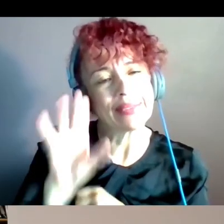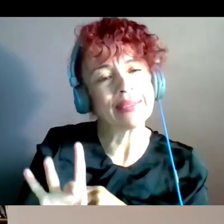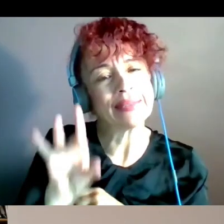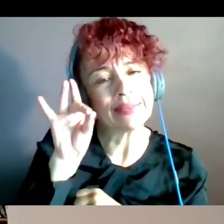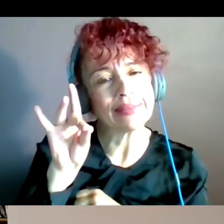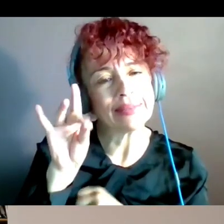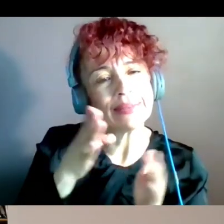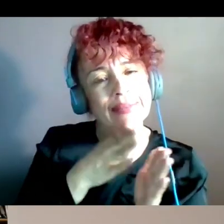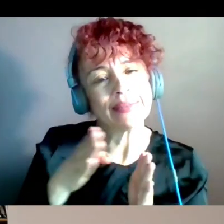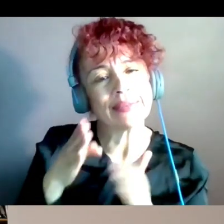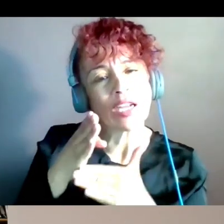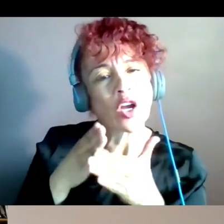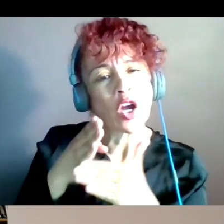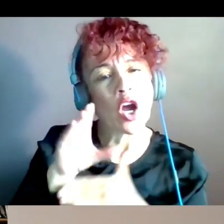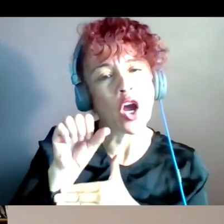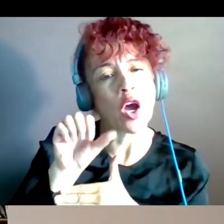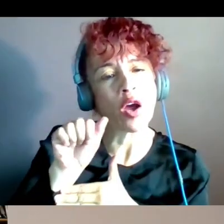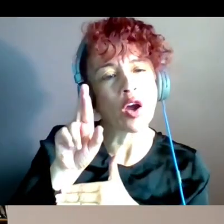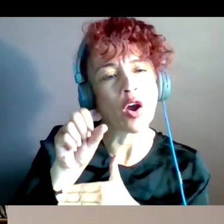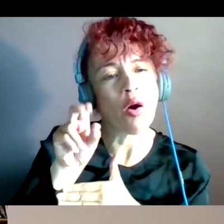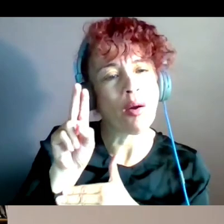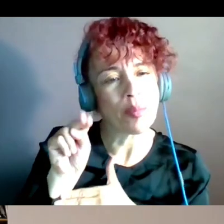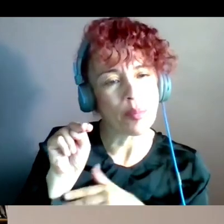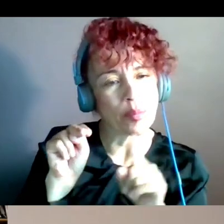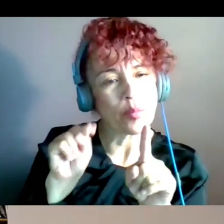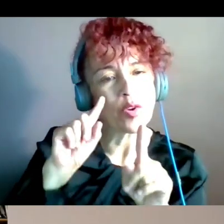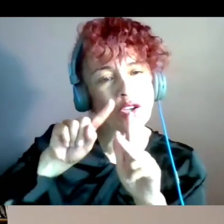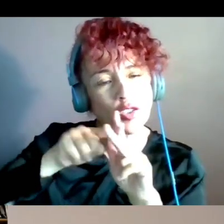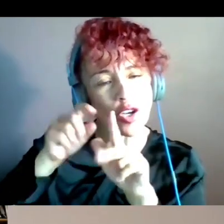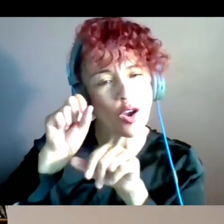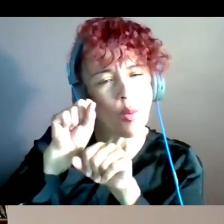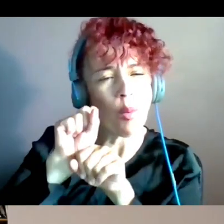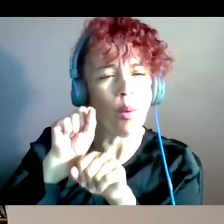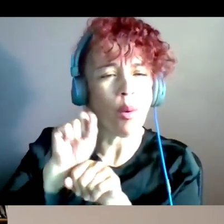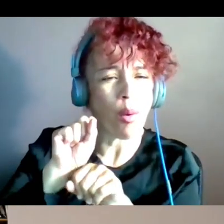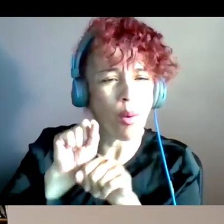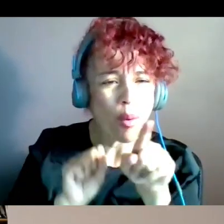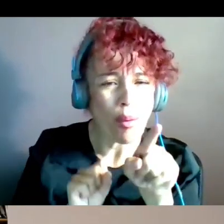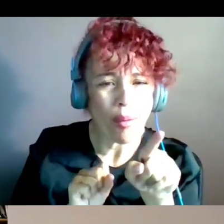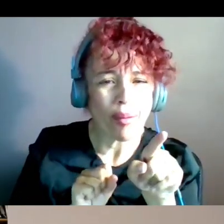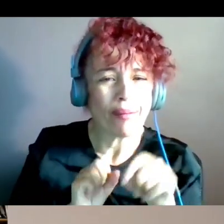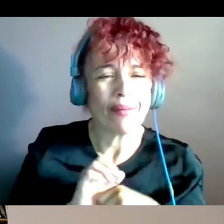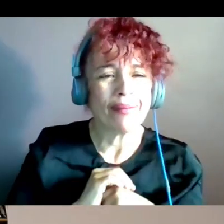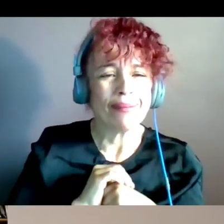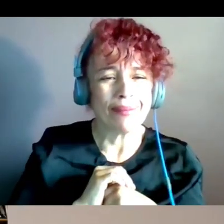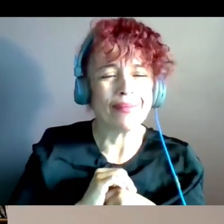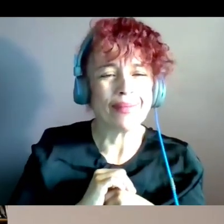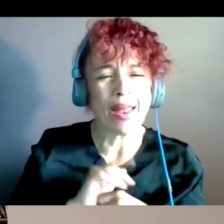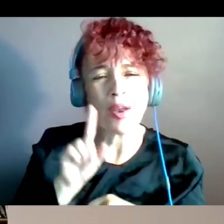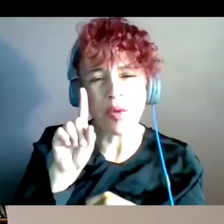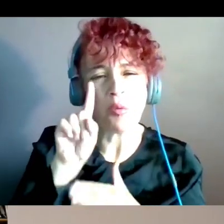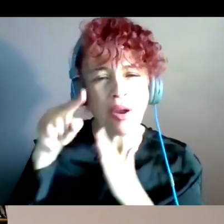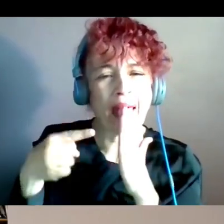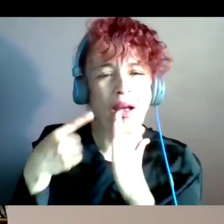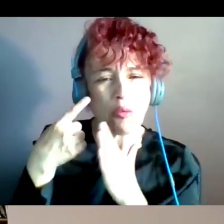little tiny carving and just started working on it. Oh, wow. And in about an hour or